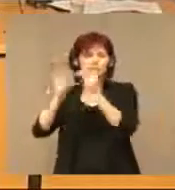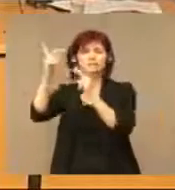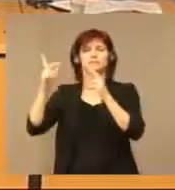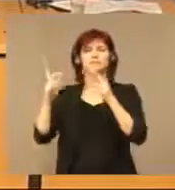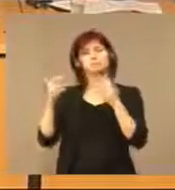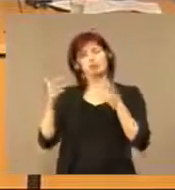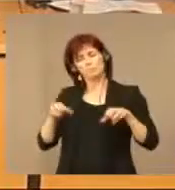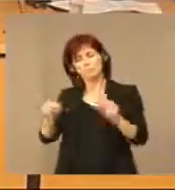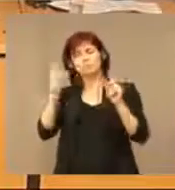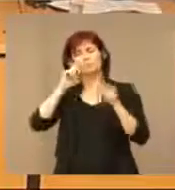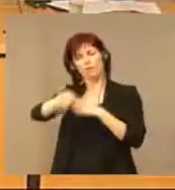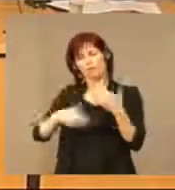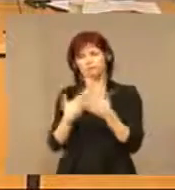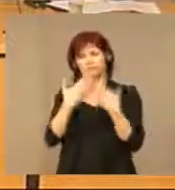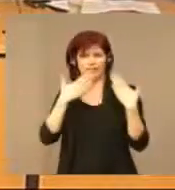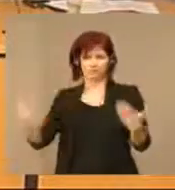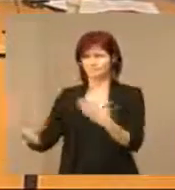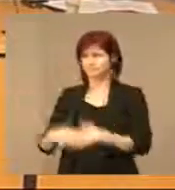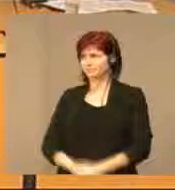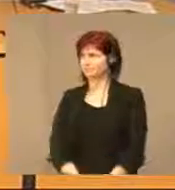Kinnaskum tinawa.